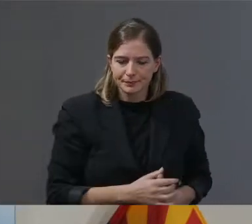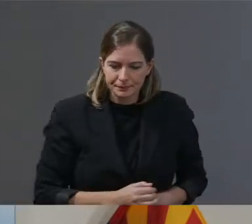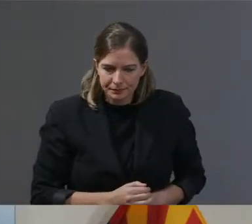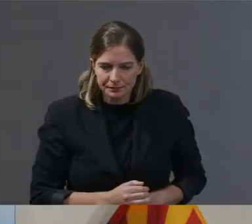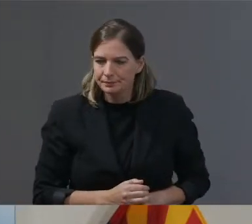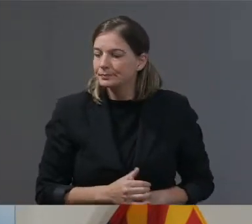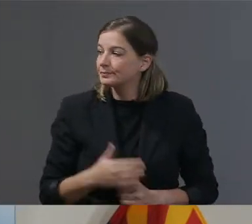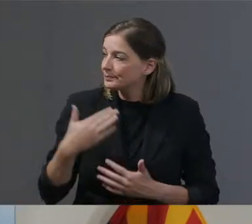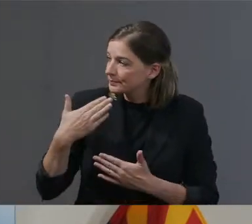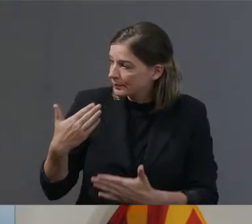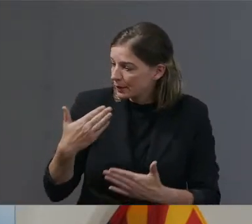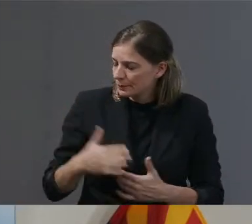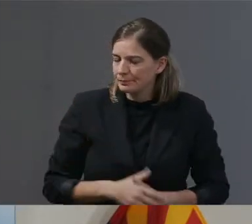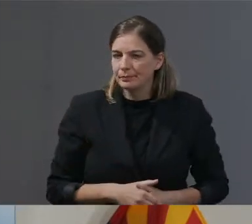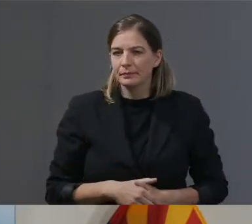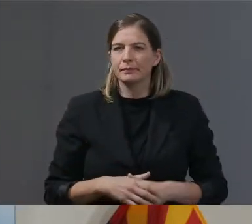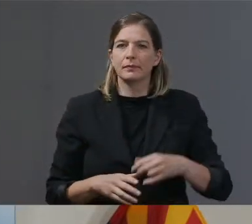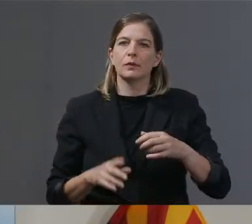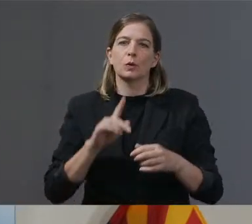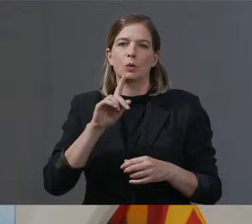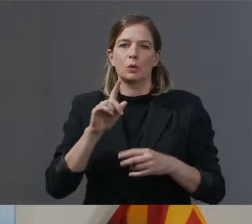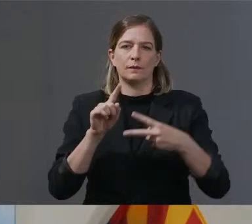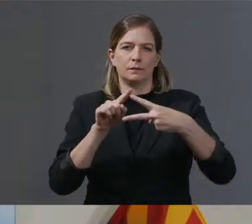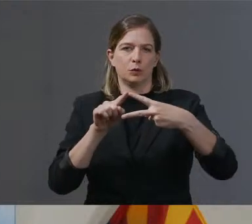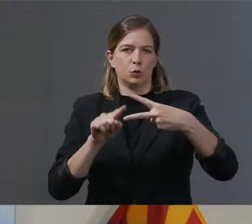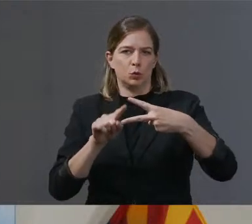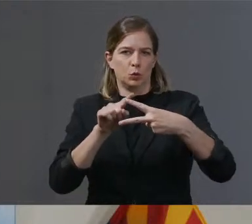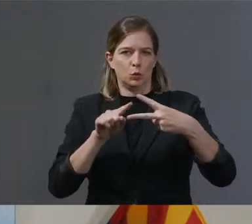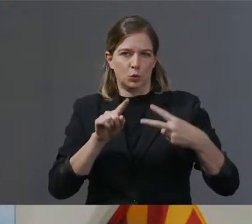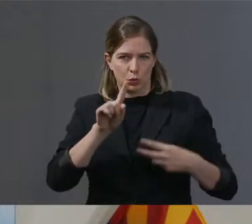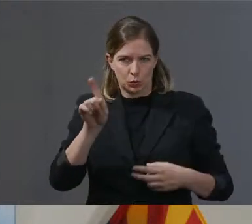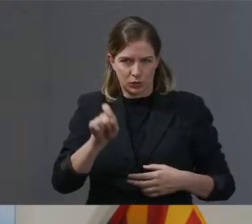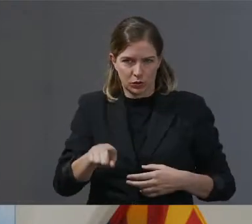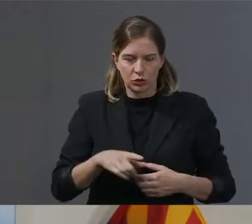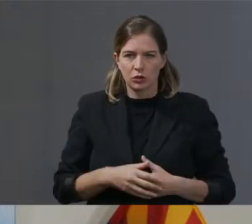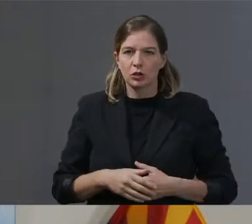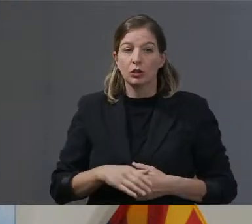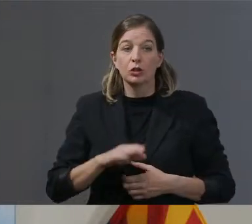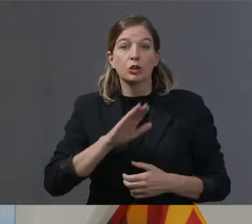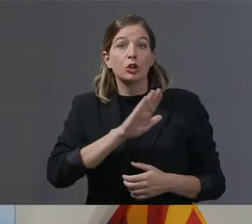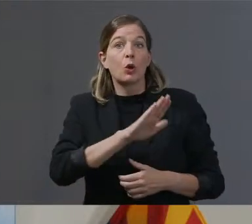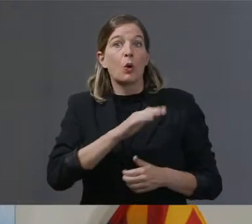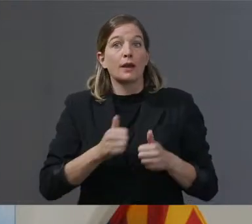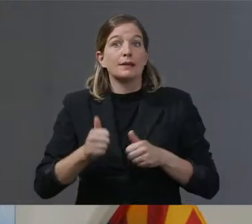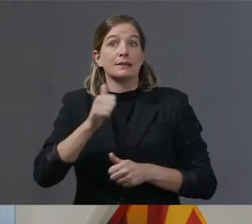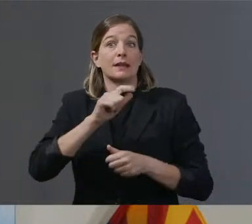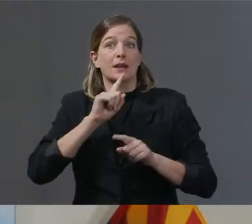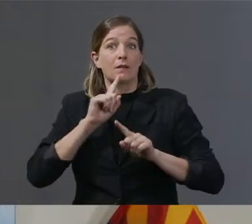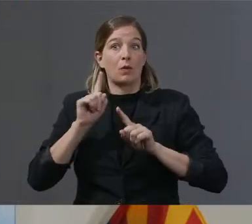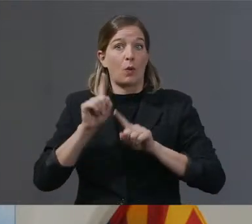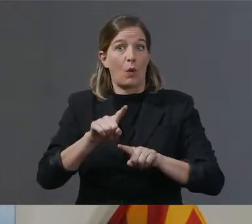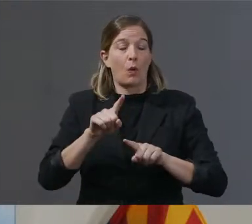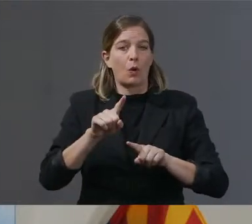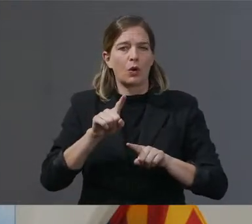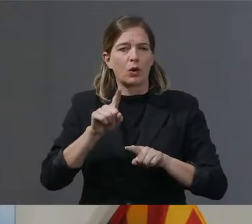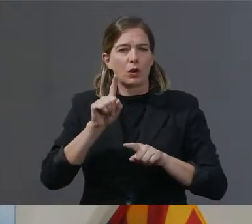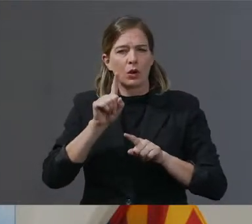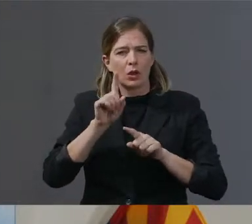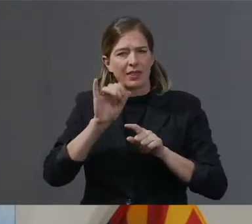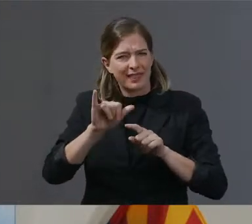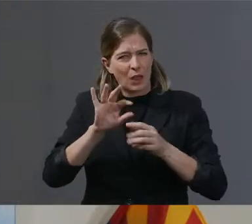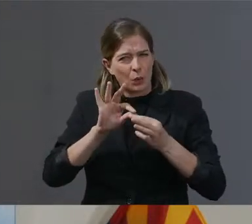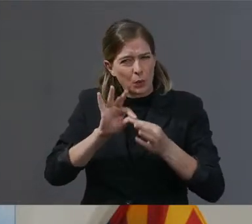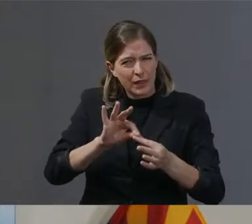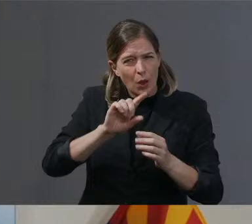ahead. Thank you all. Two questions here. This order, is this specifically just for masks, or